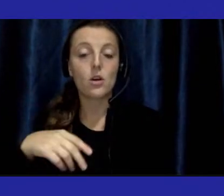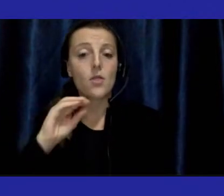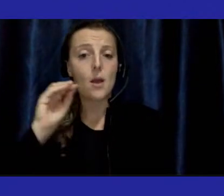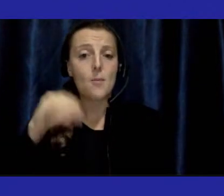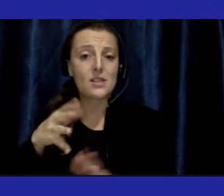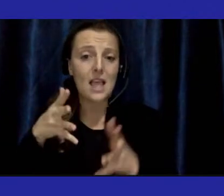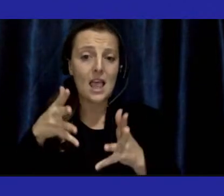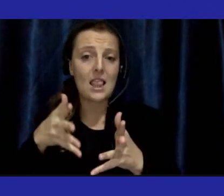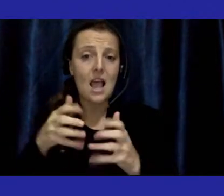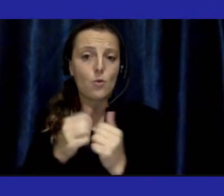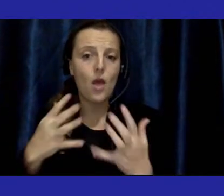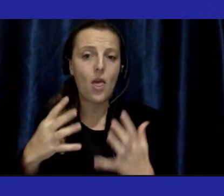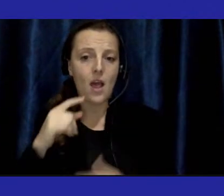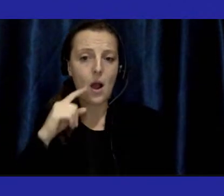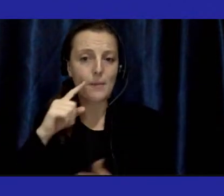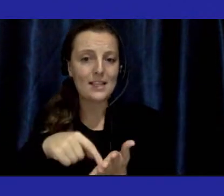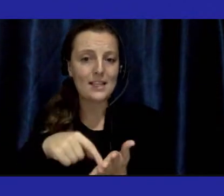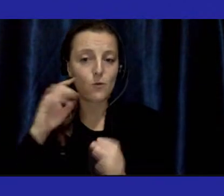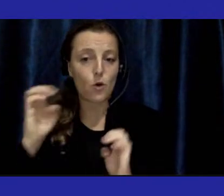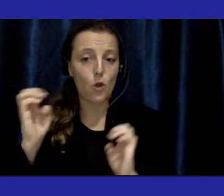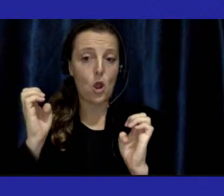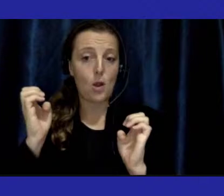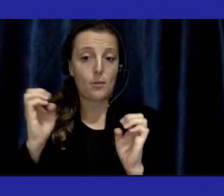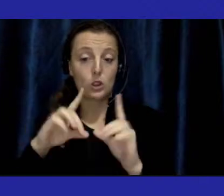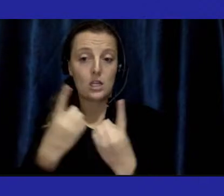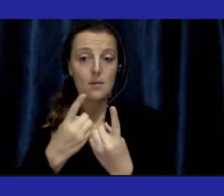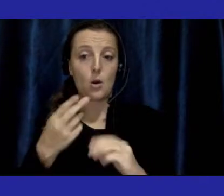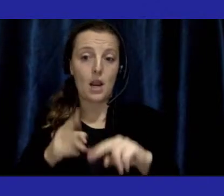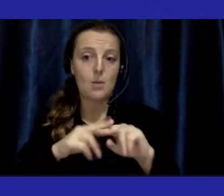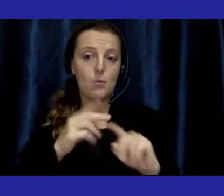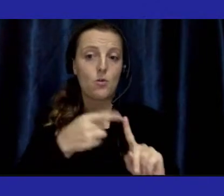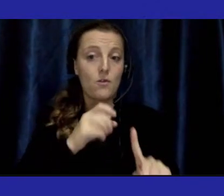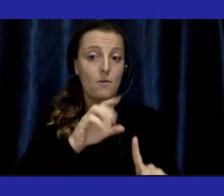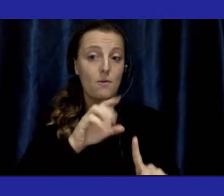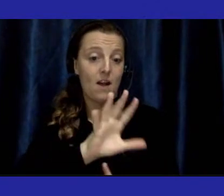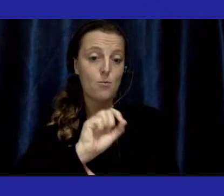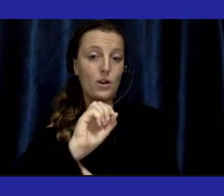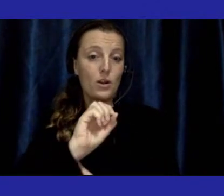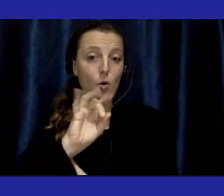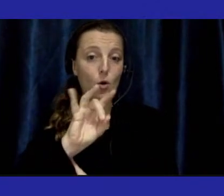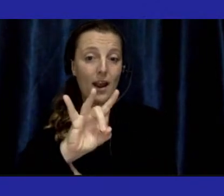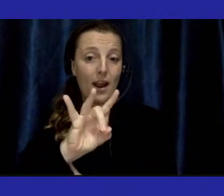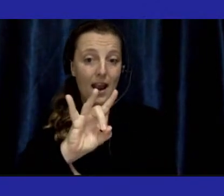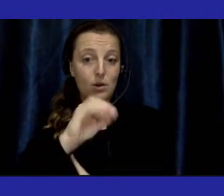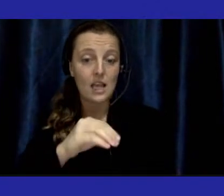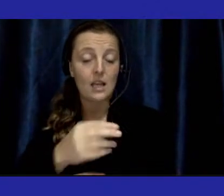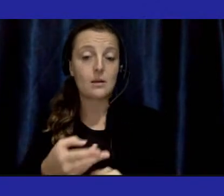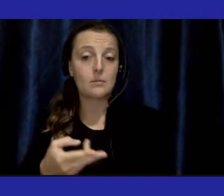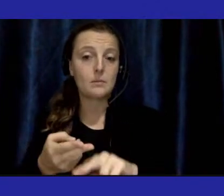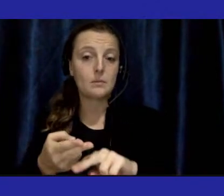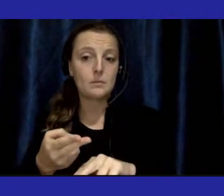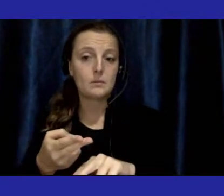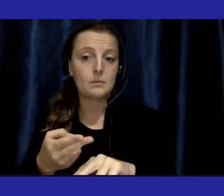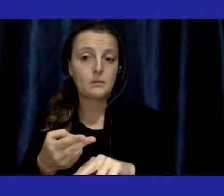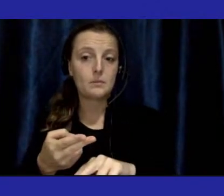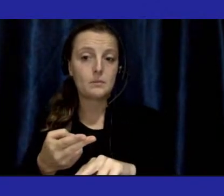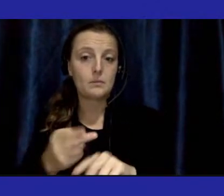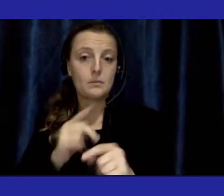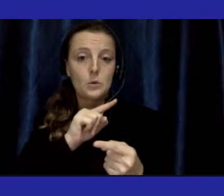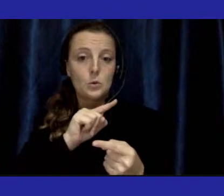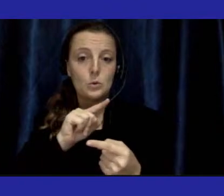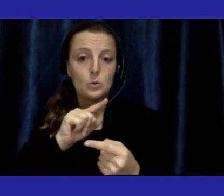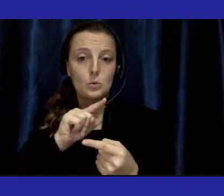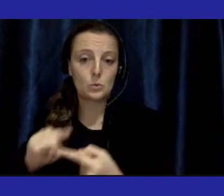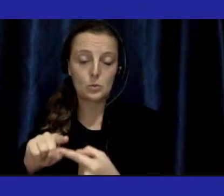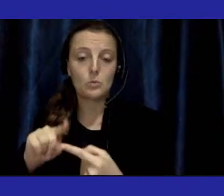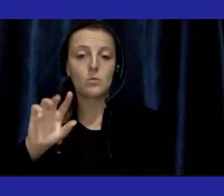department improved from 5.15% to 5.08%. Has not achieved the target of